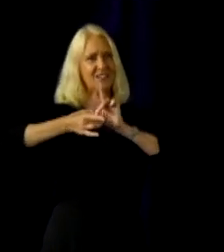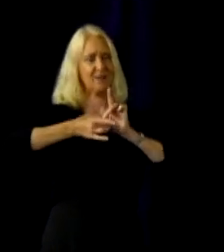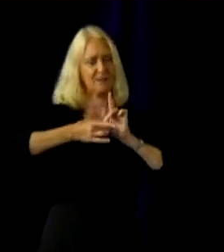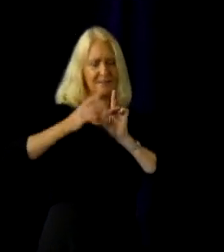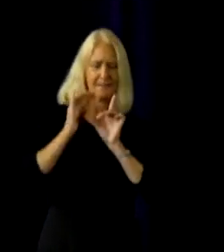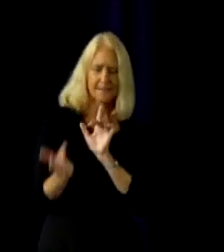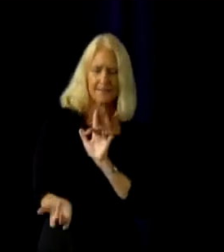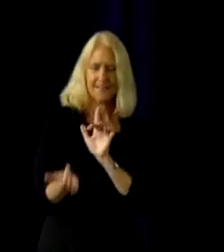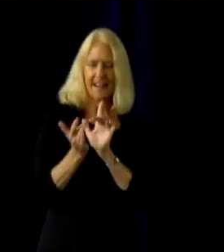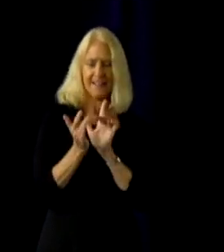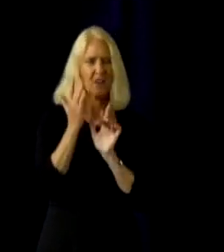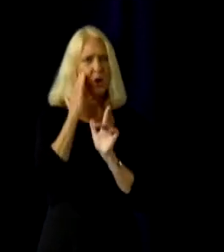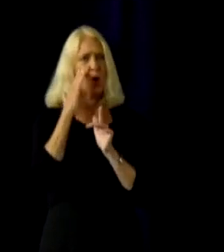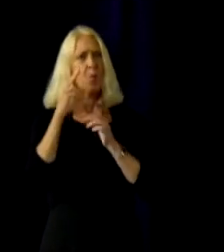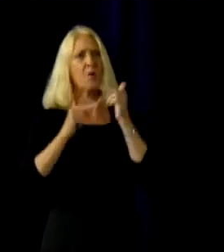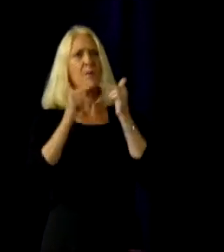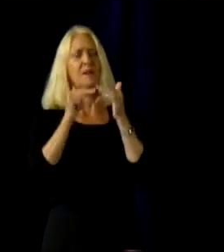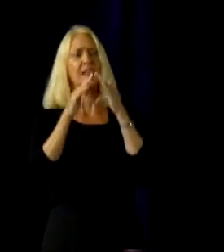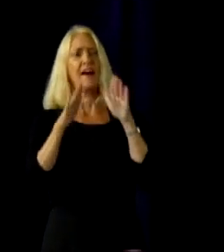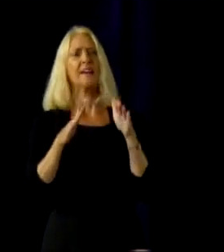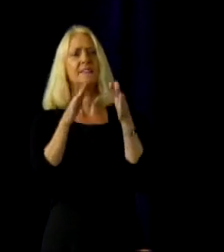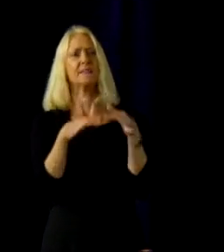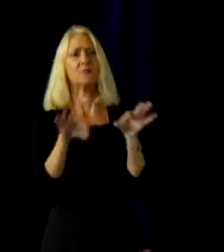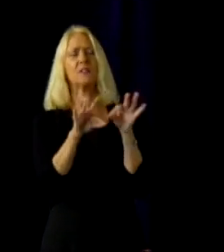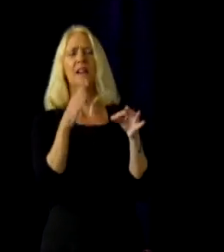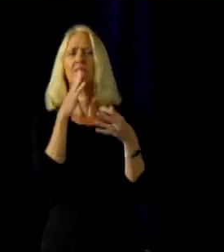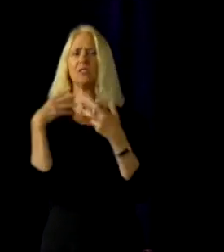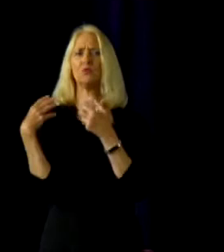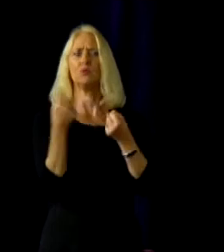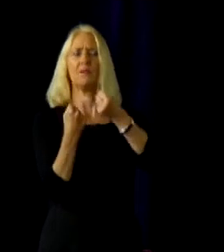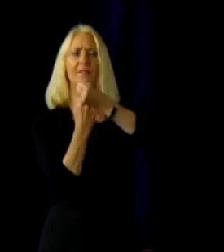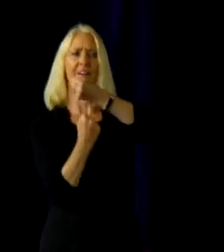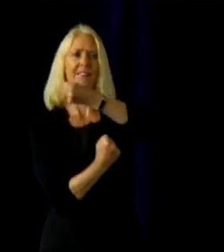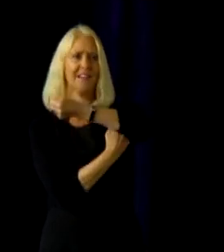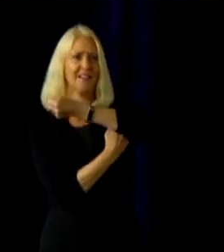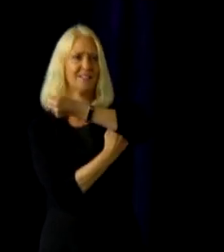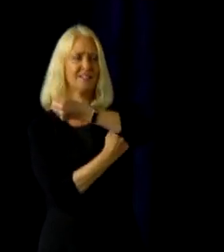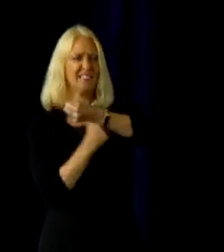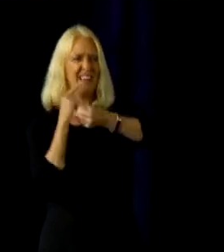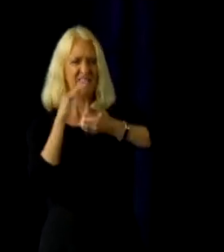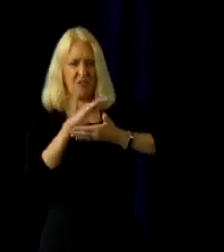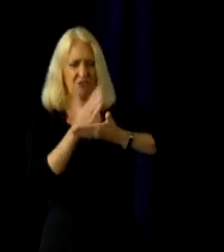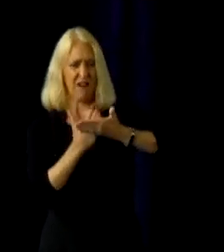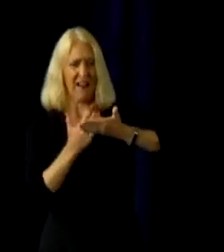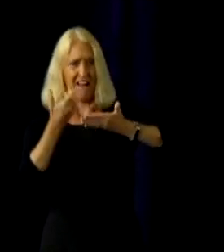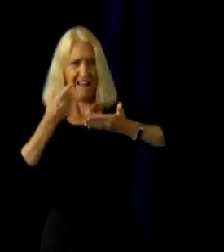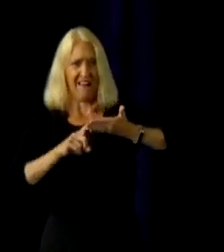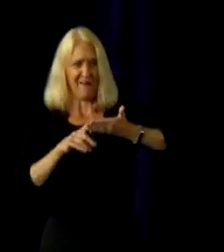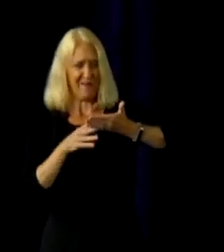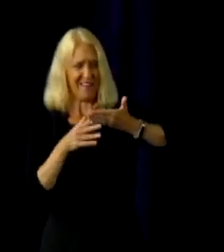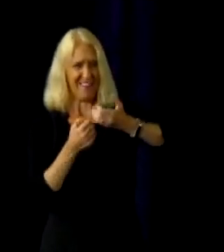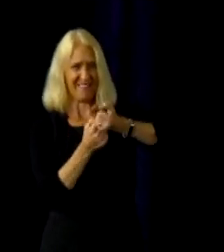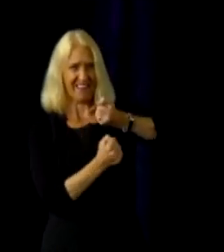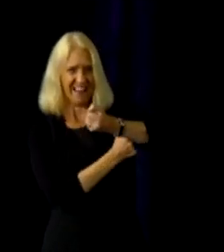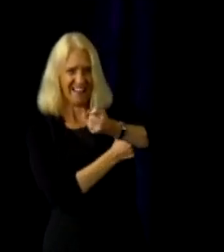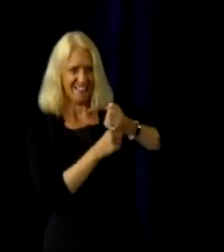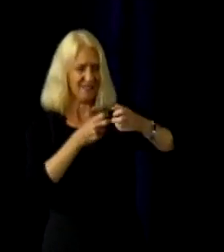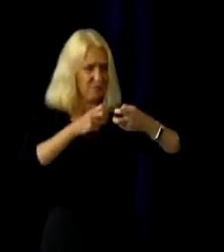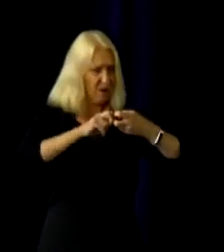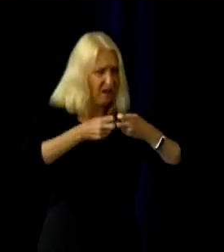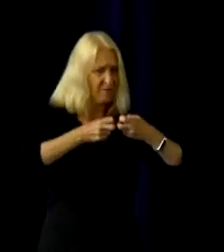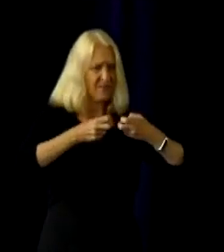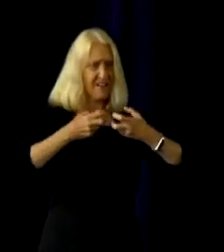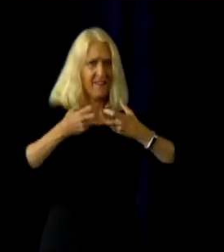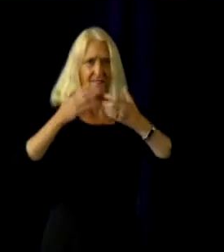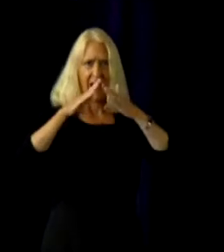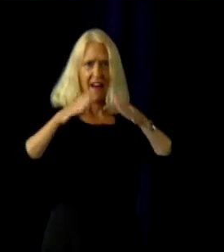build a house, it's important to have a solid foundation. Because if there are cracks in their foundation or issues that come up, then your house is not